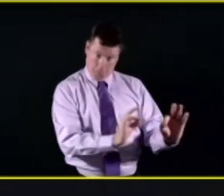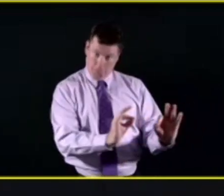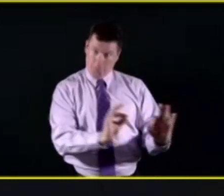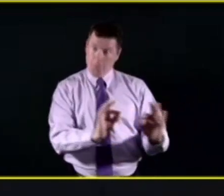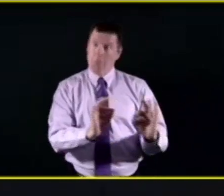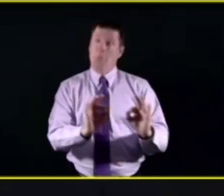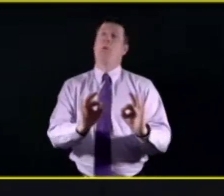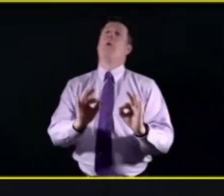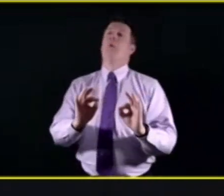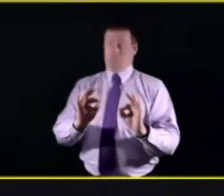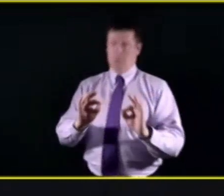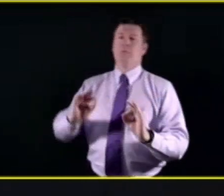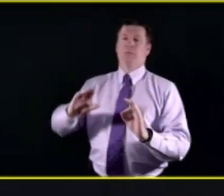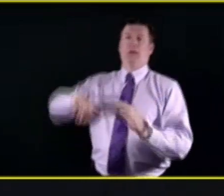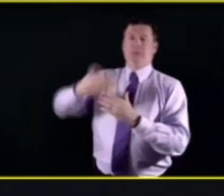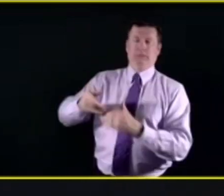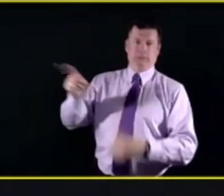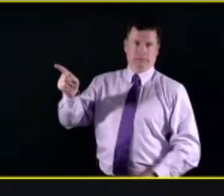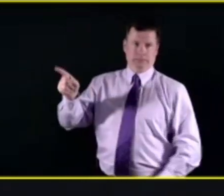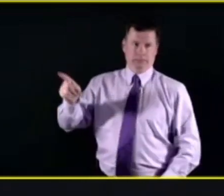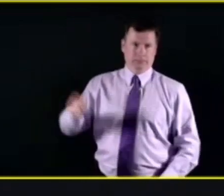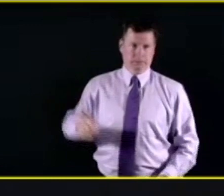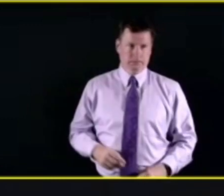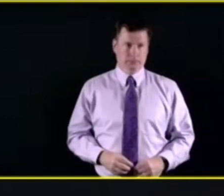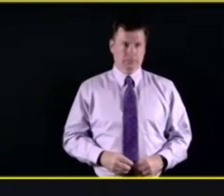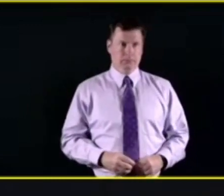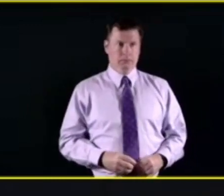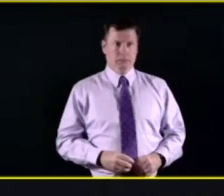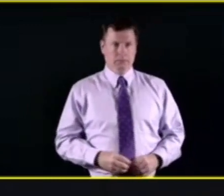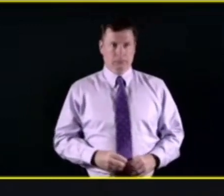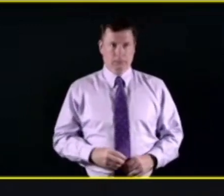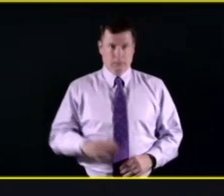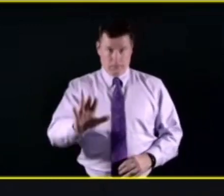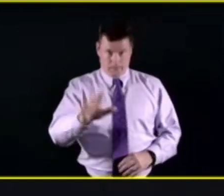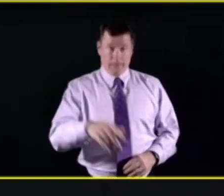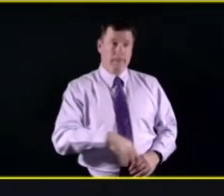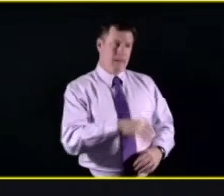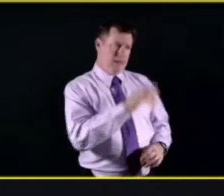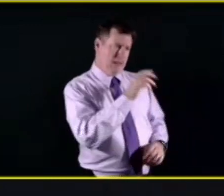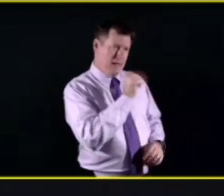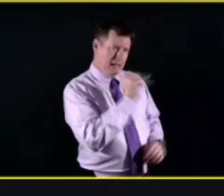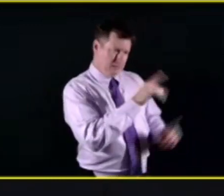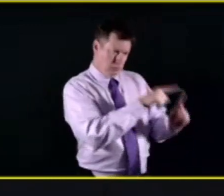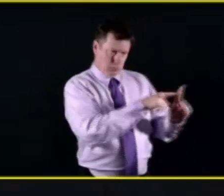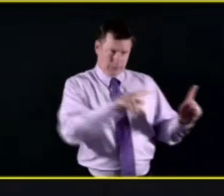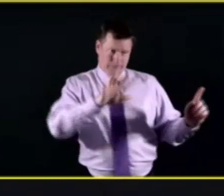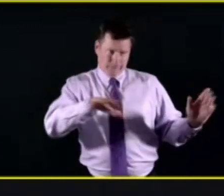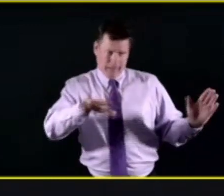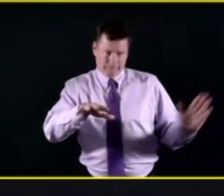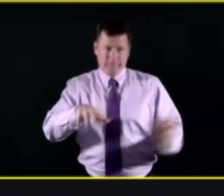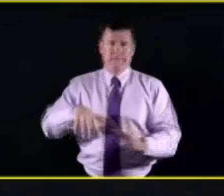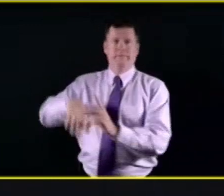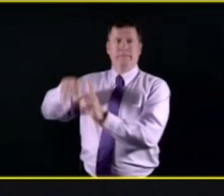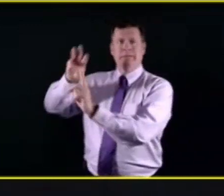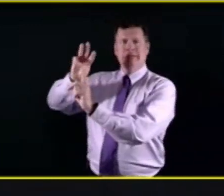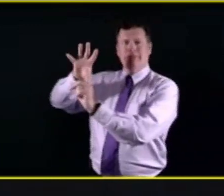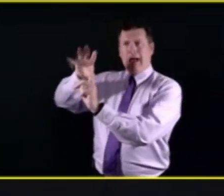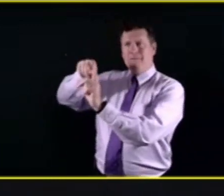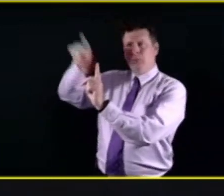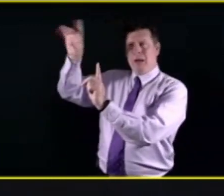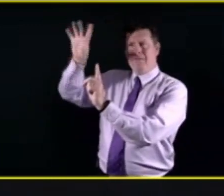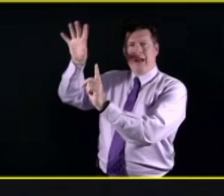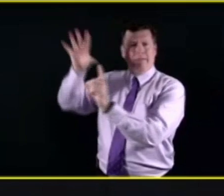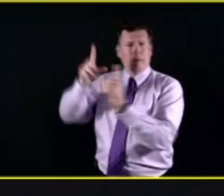that gap that I just mentioned, and it will be from 18 to 85 will be the age groups that will be studying